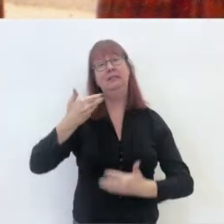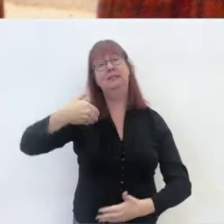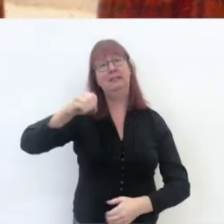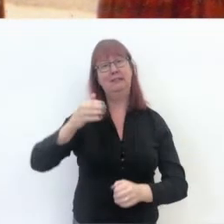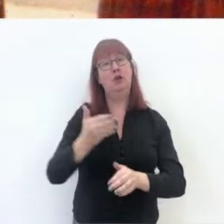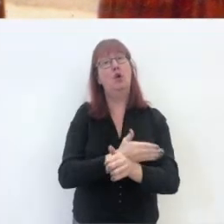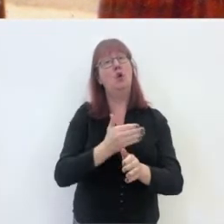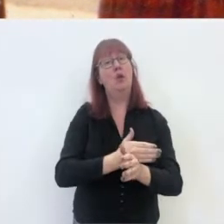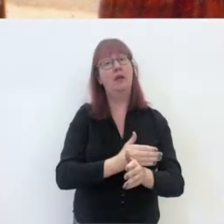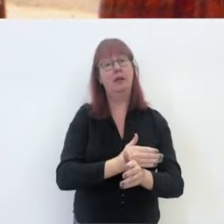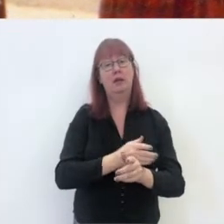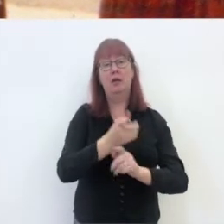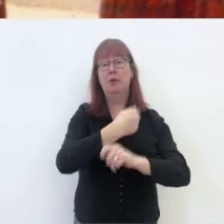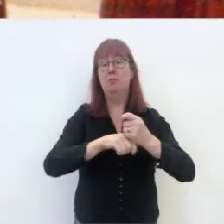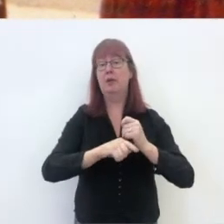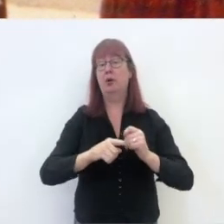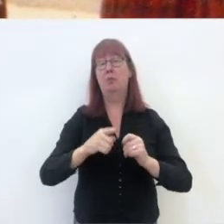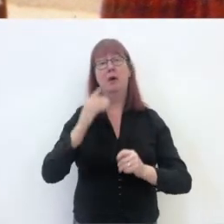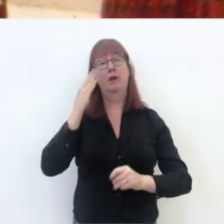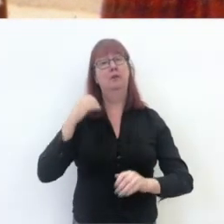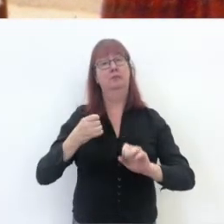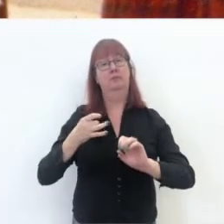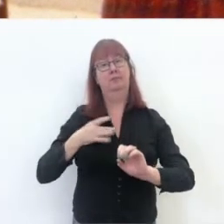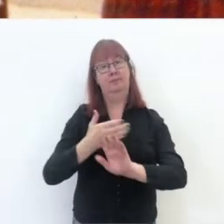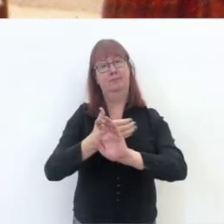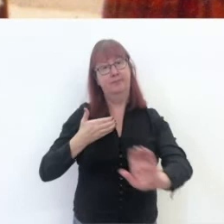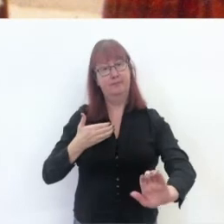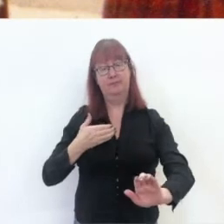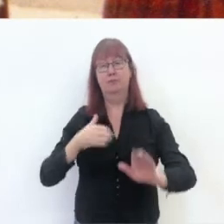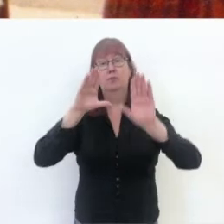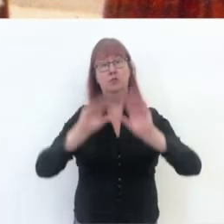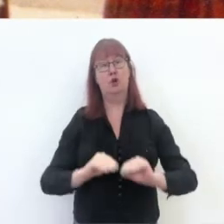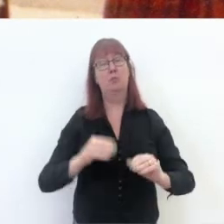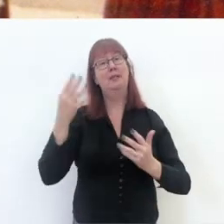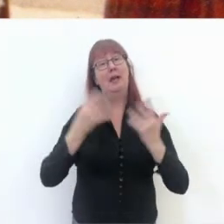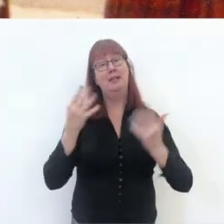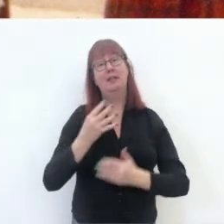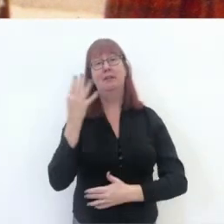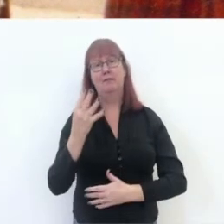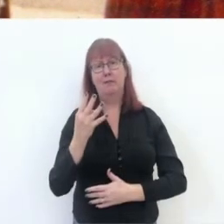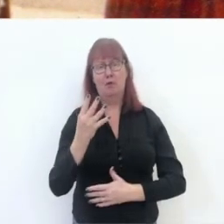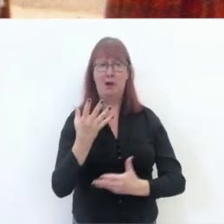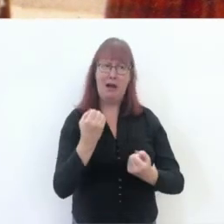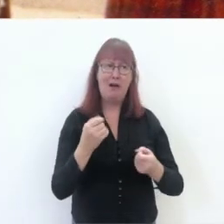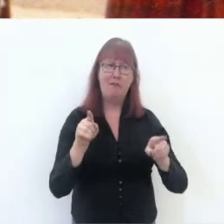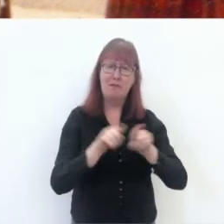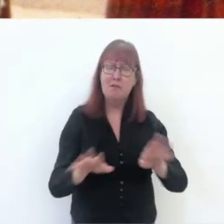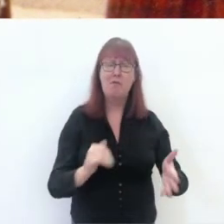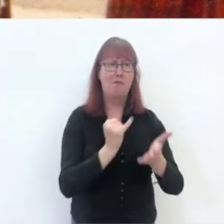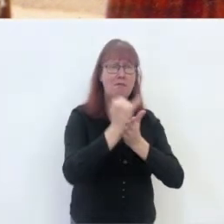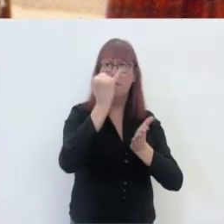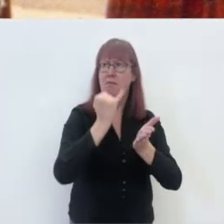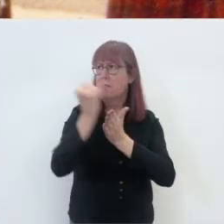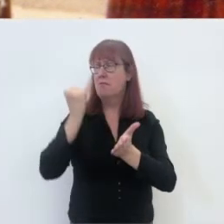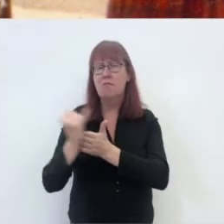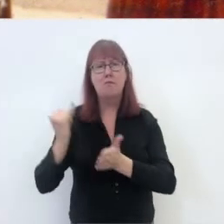until the fall of the Apartheid regime in 1994 there were various economic and cultural boycotts